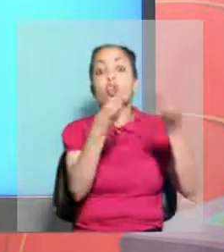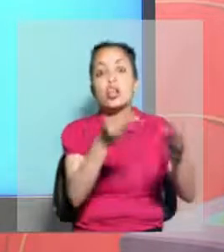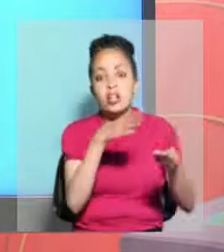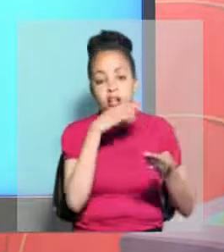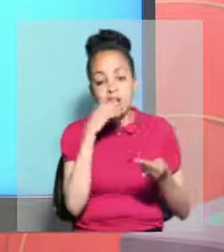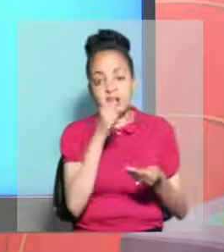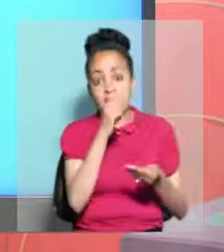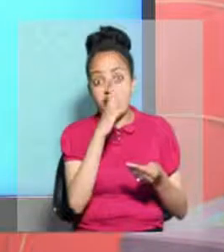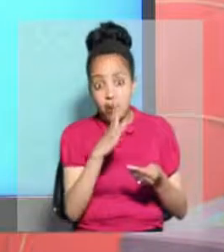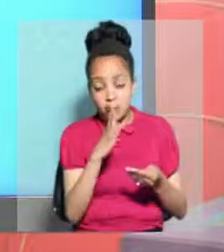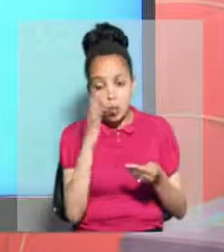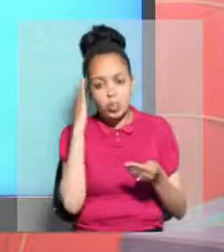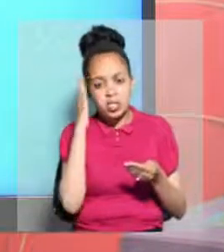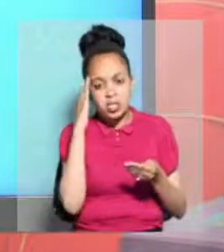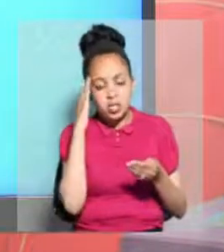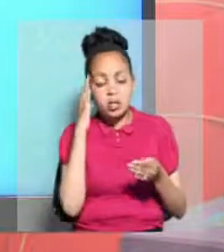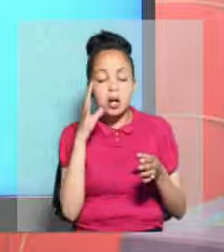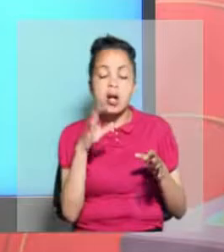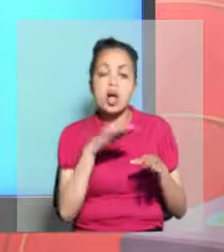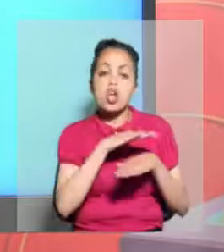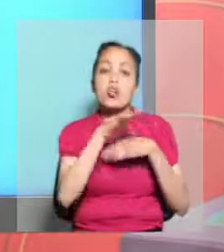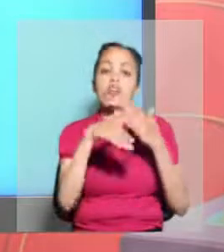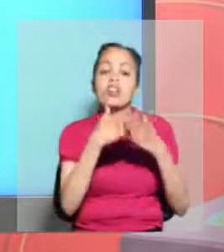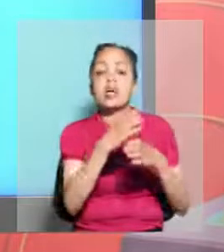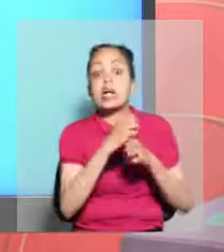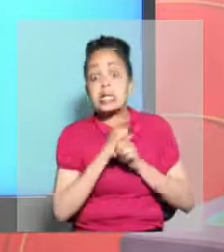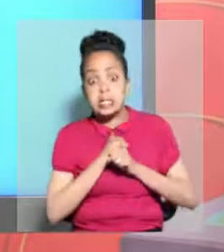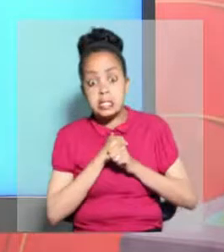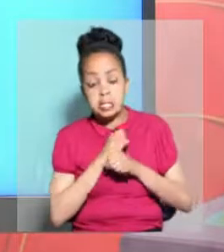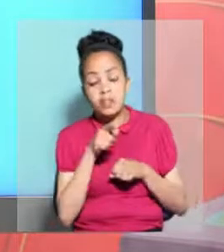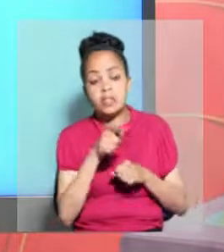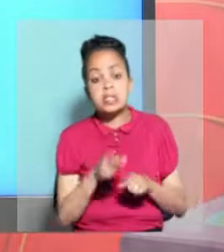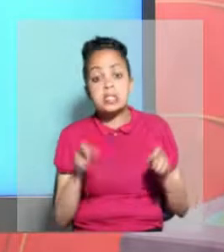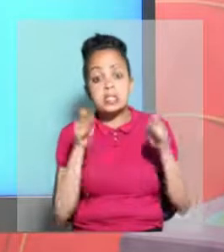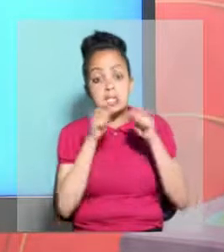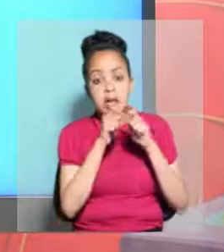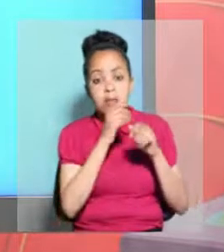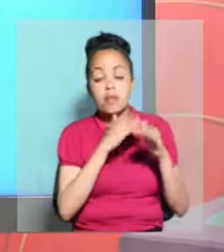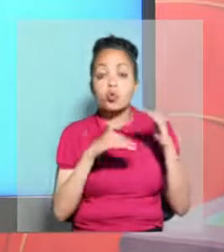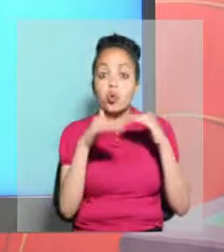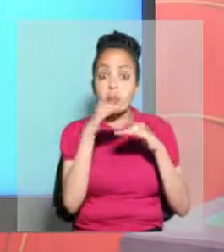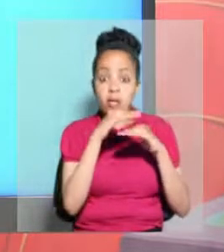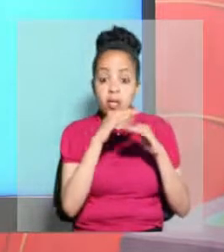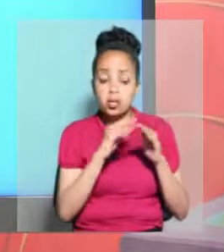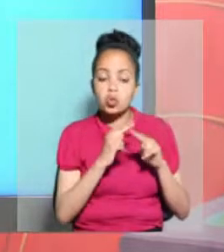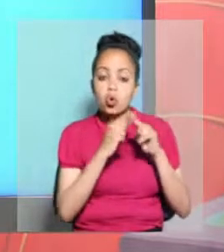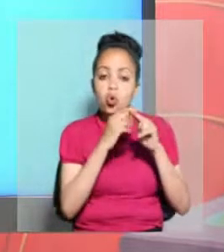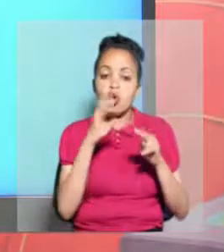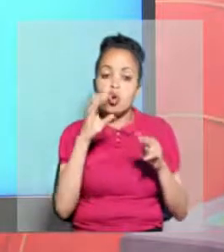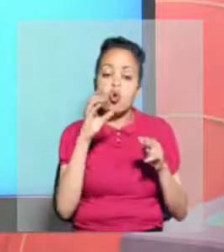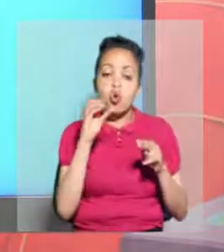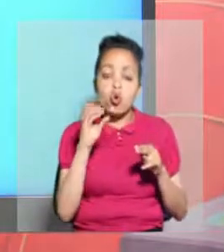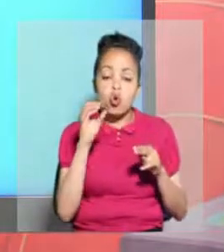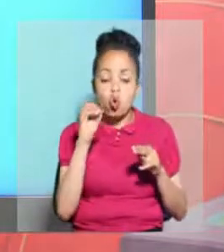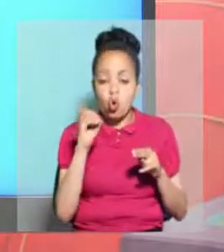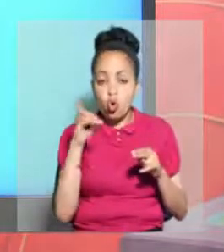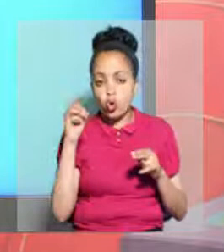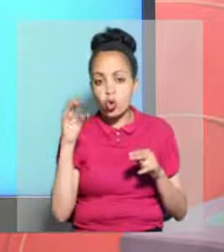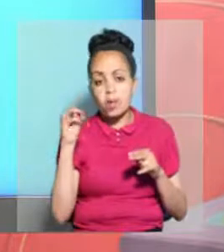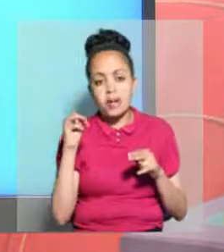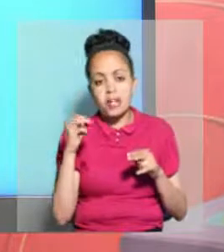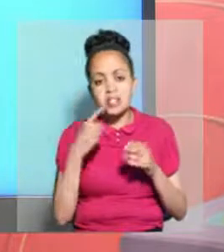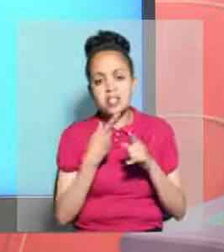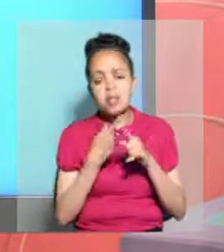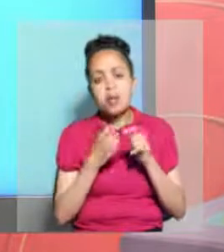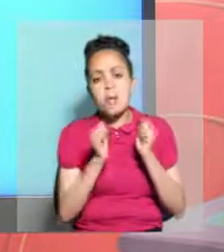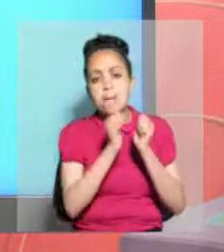blood group are considered as universal recipient. Such type of dominance is said to be codominance if